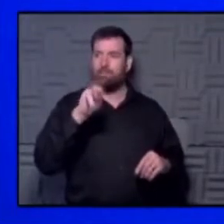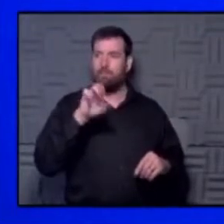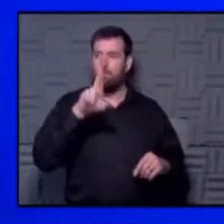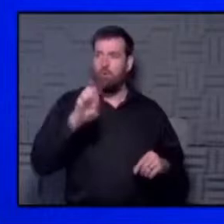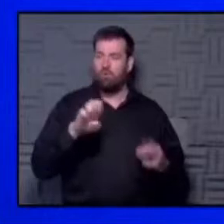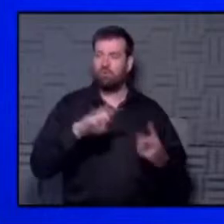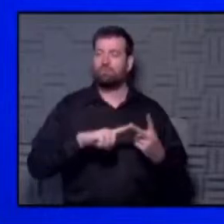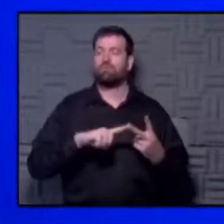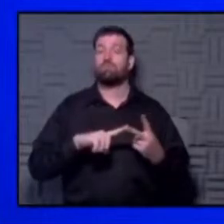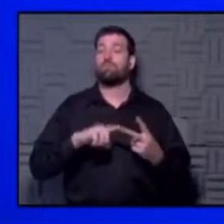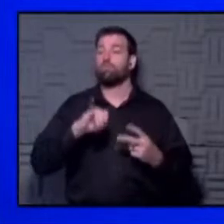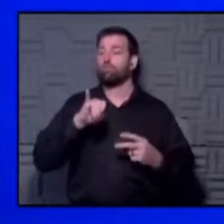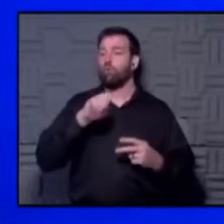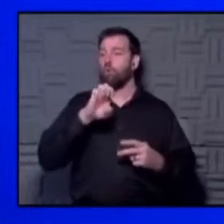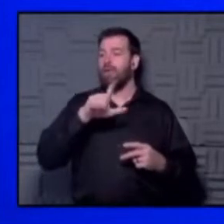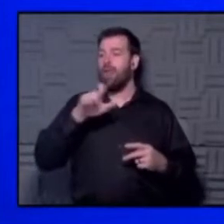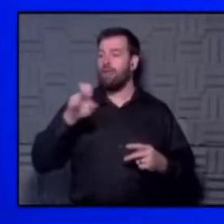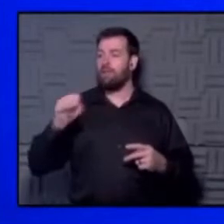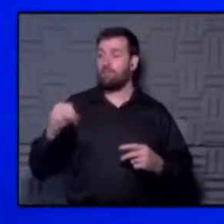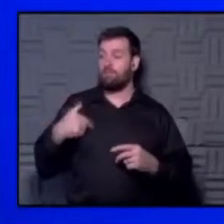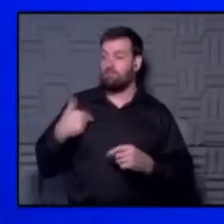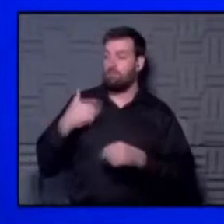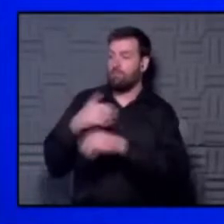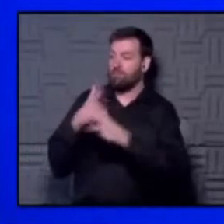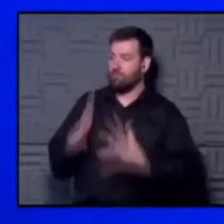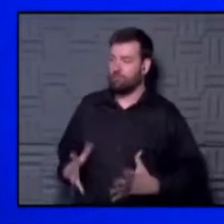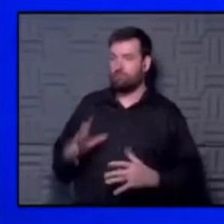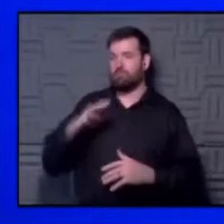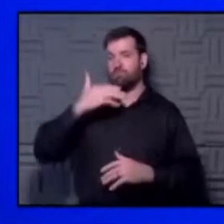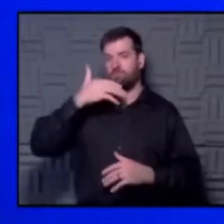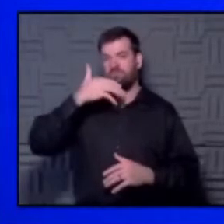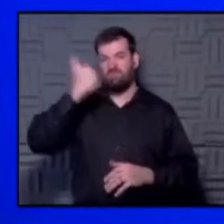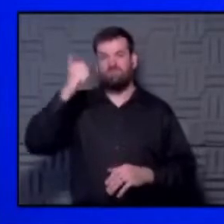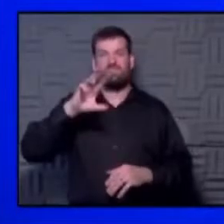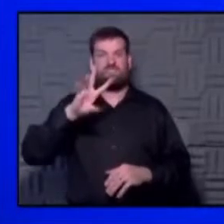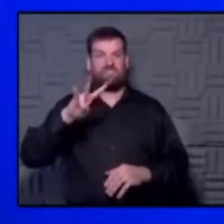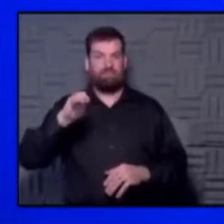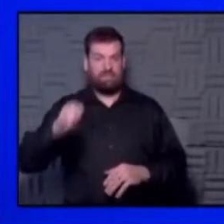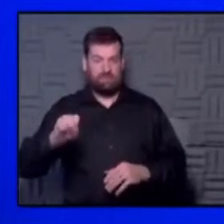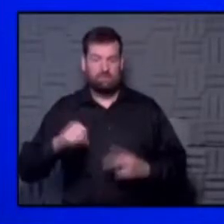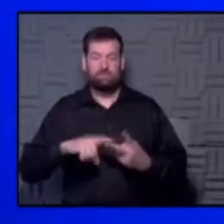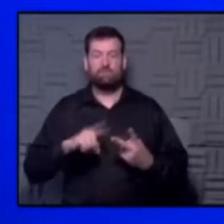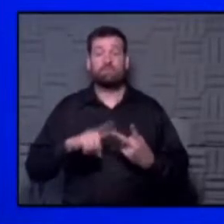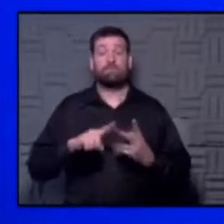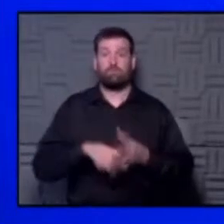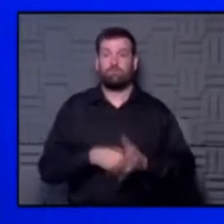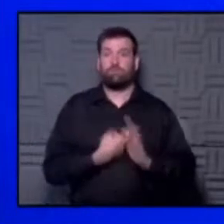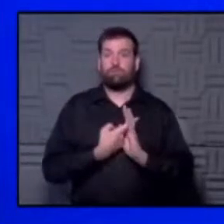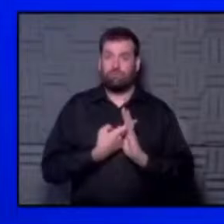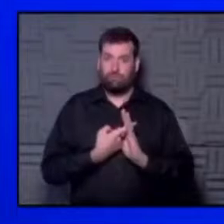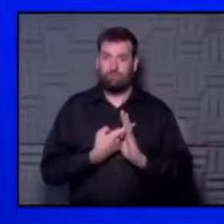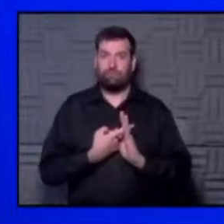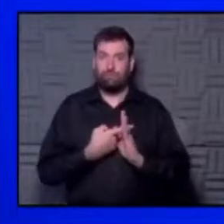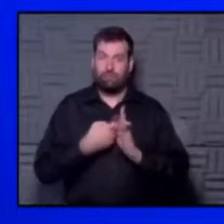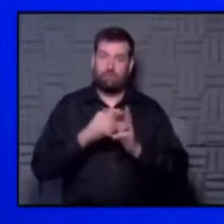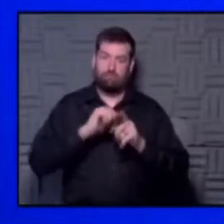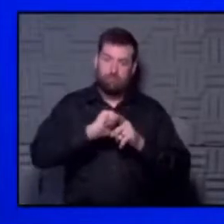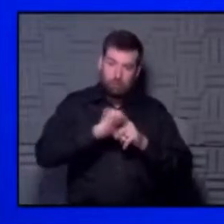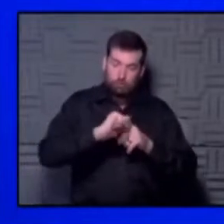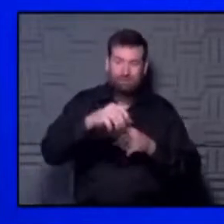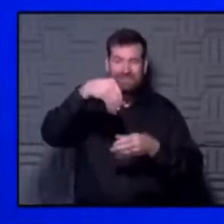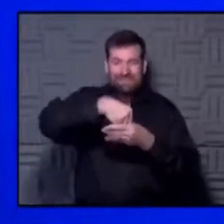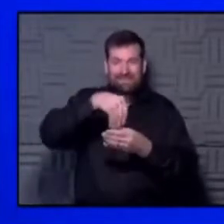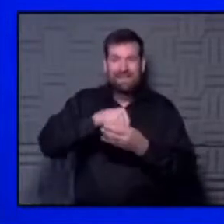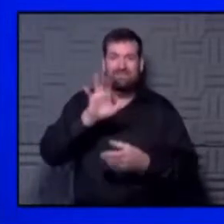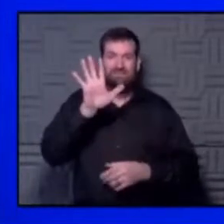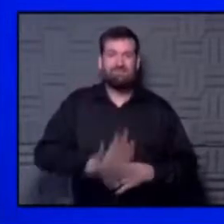kind of dovetails. Joe Ellen says, I'm a musician over 70 with high blood pressure. We are starting rehearsal soon, indoors, approximately